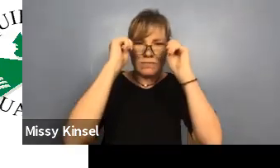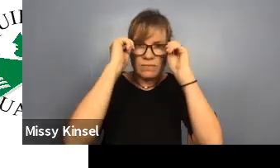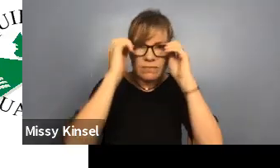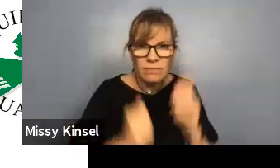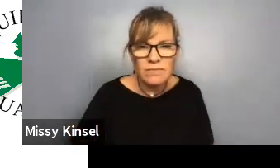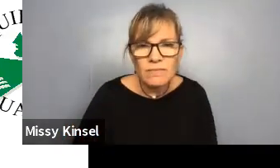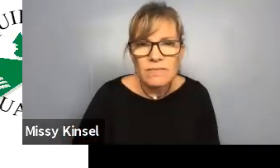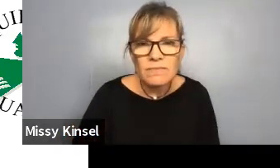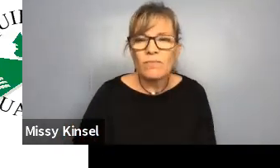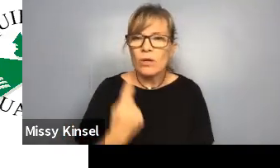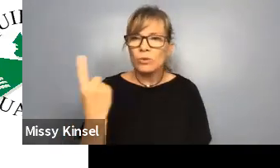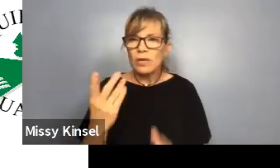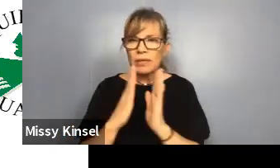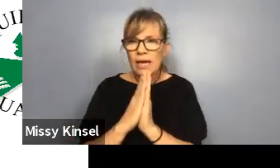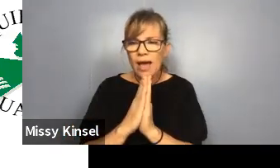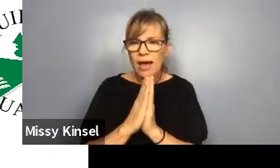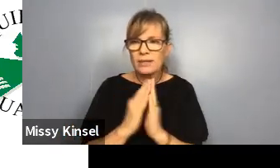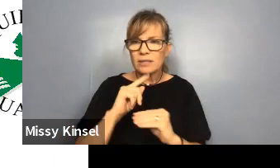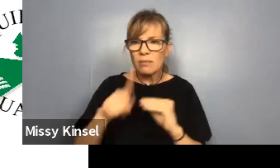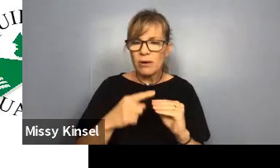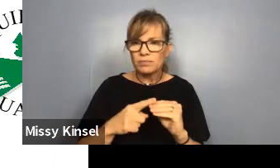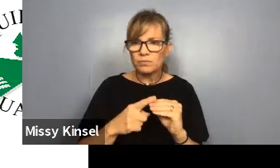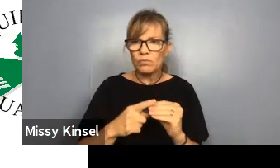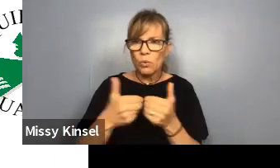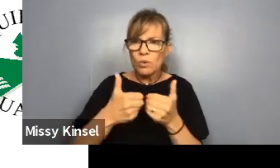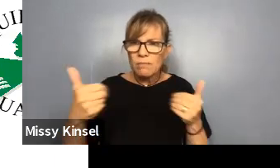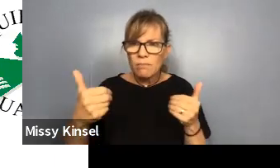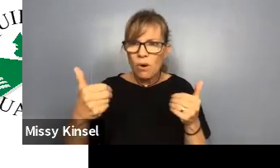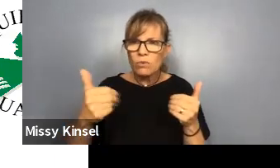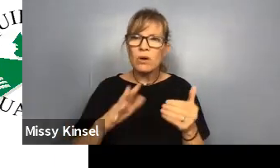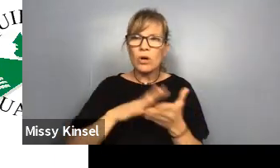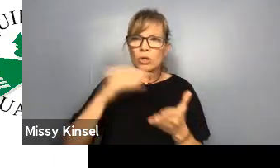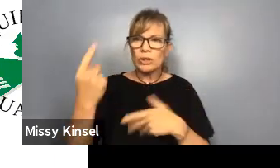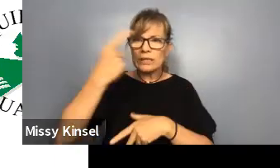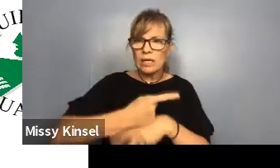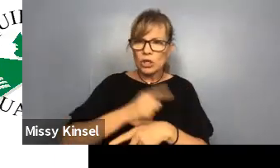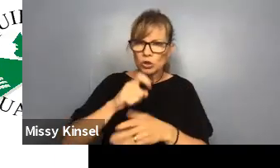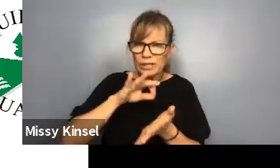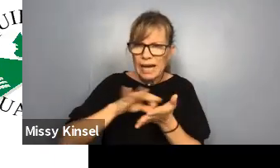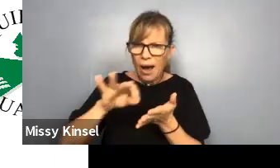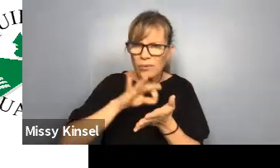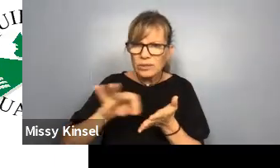got a question about whether remote learning days should count